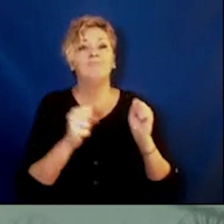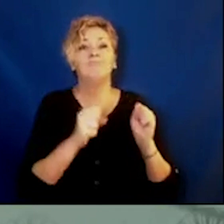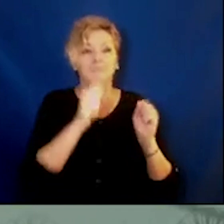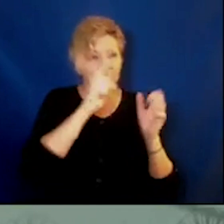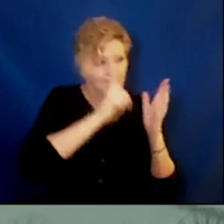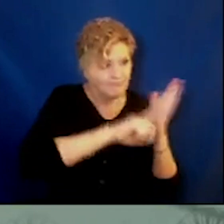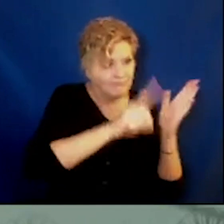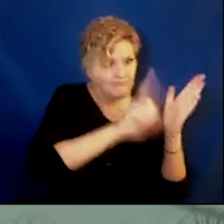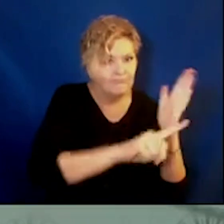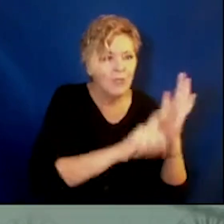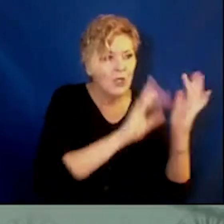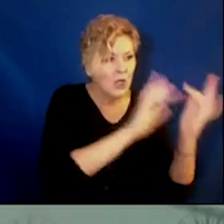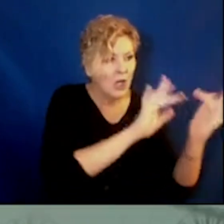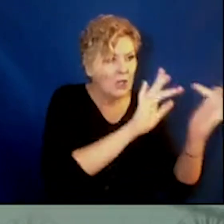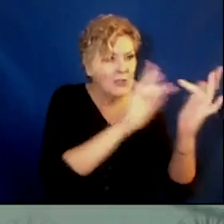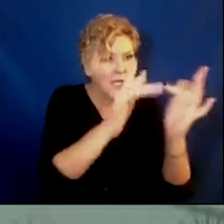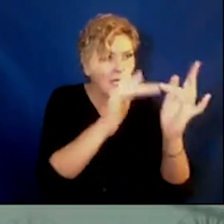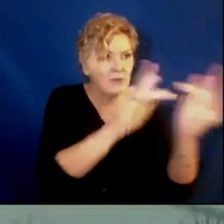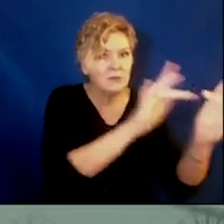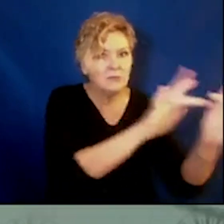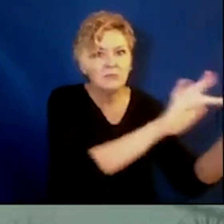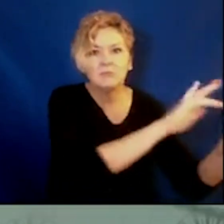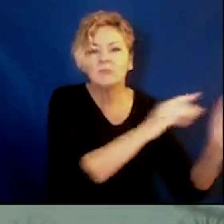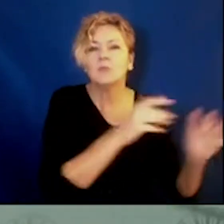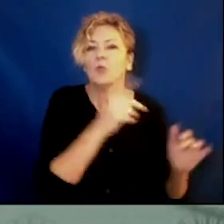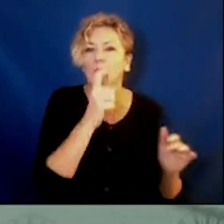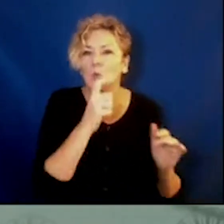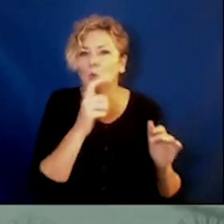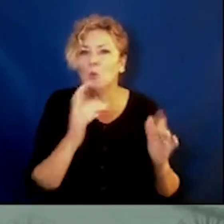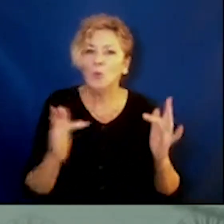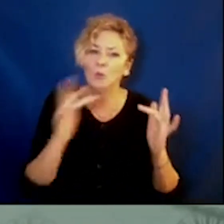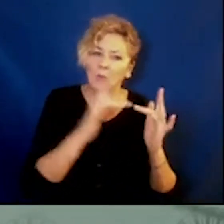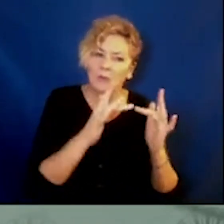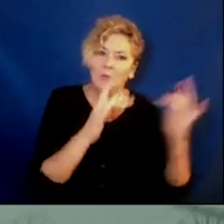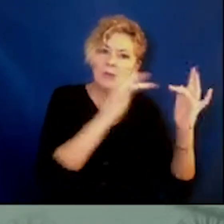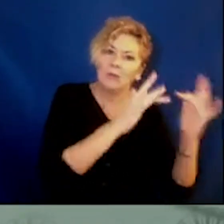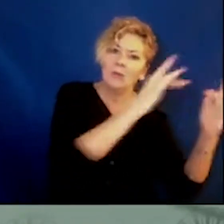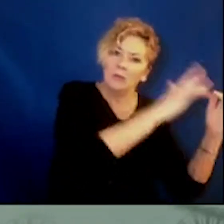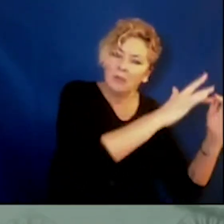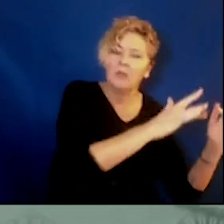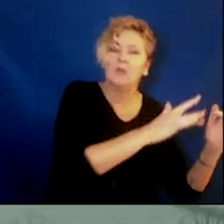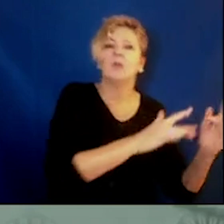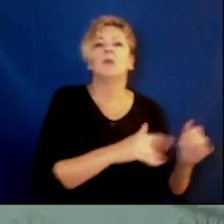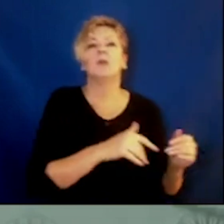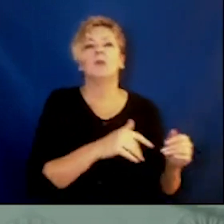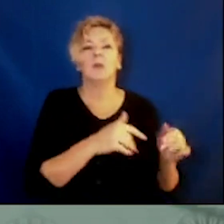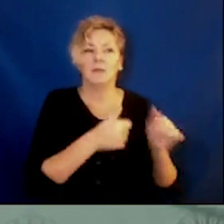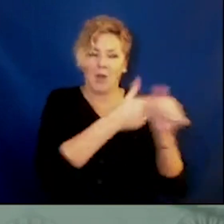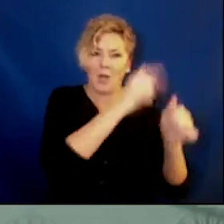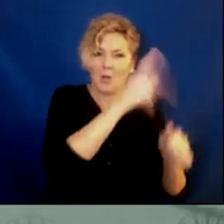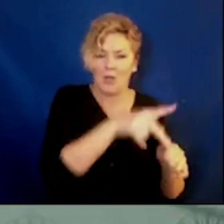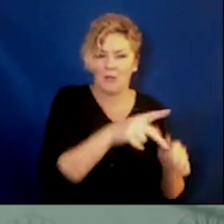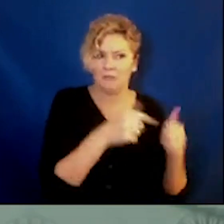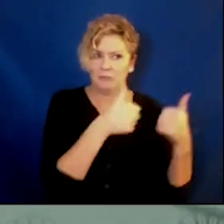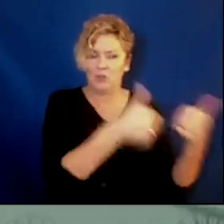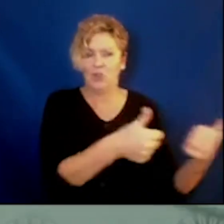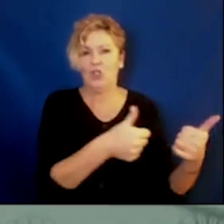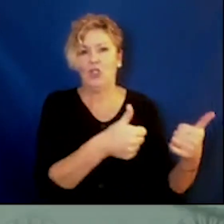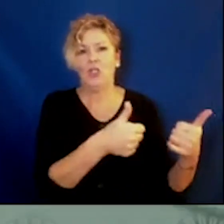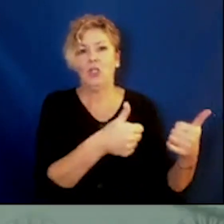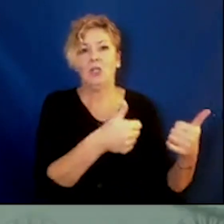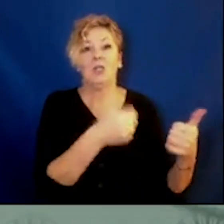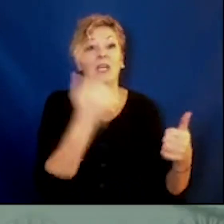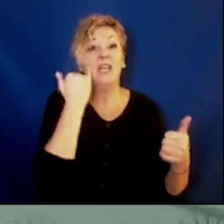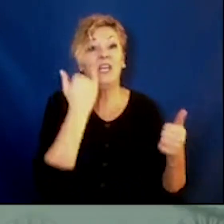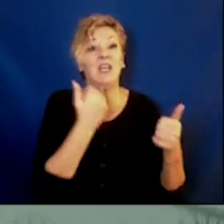With respect to the contact tracing app, I do want to let you know that we reviewed that app very, very carefully, and